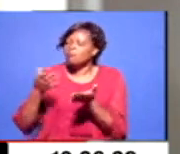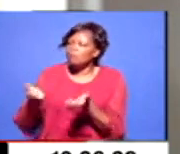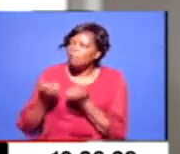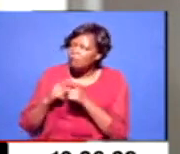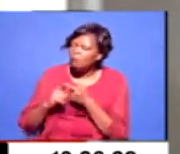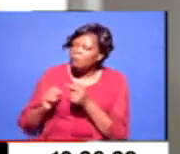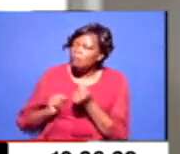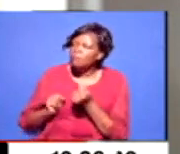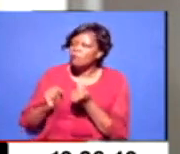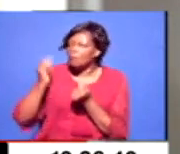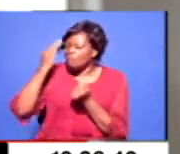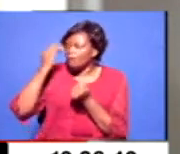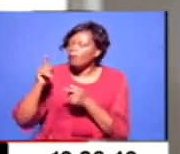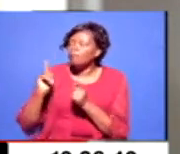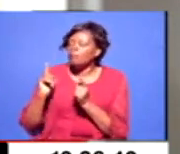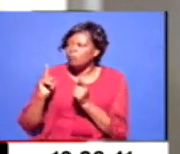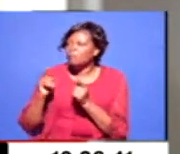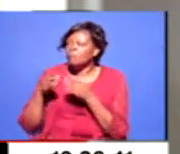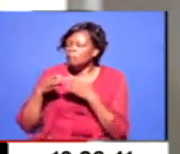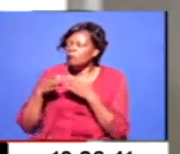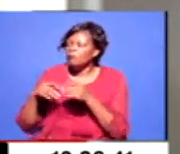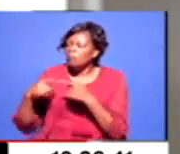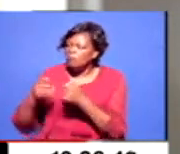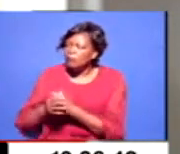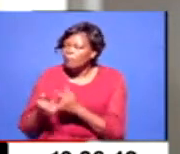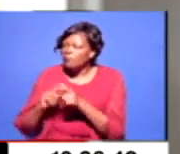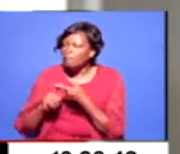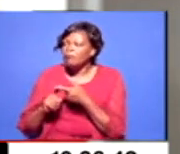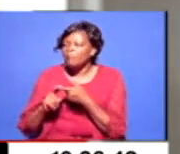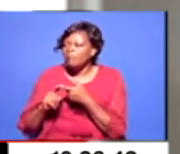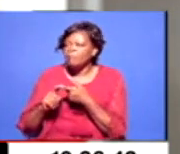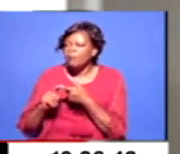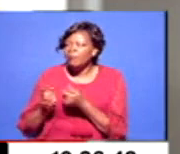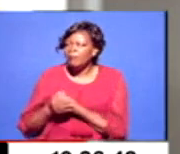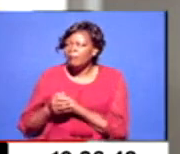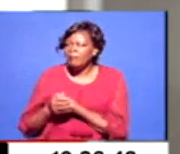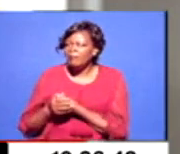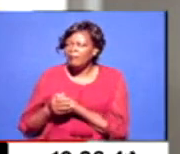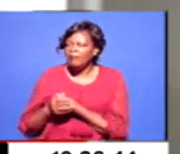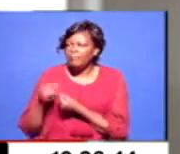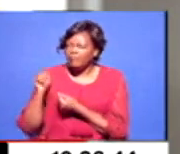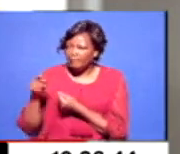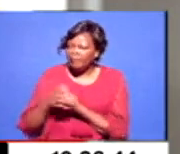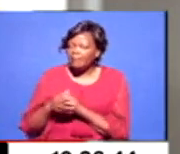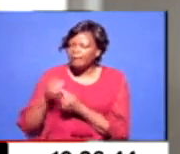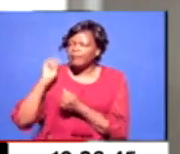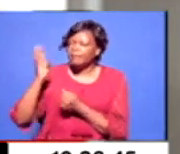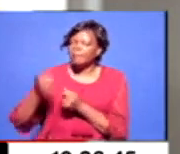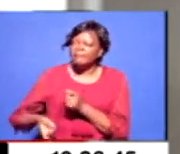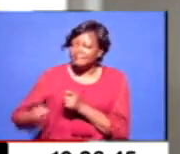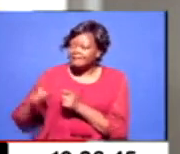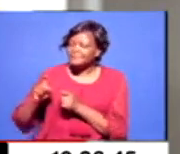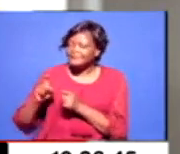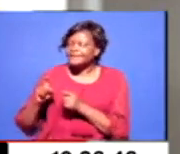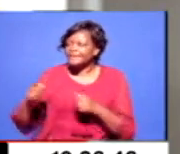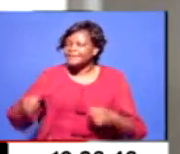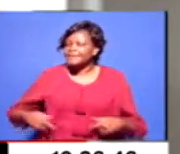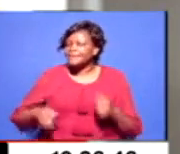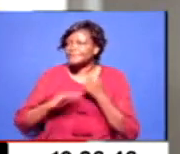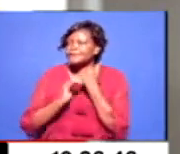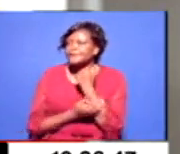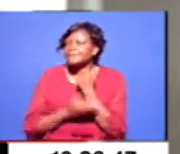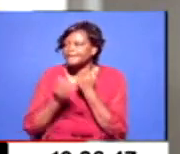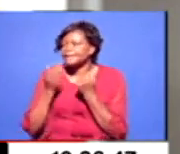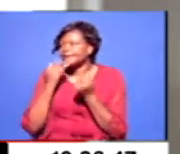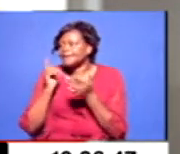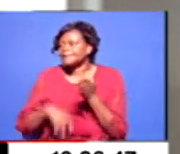knows she's engaging herself with the boy in this act, this will still increase the number of teenage pregnancies. Why don't we just